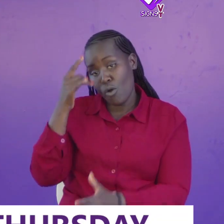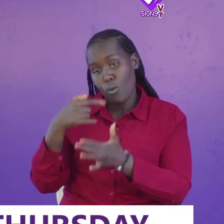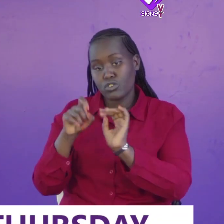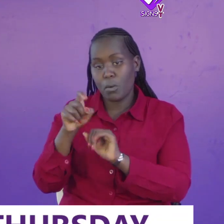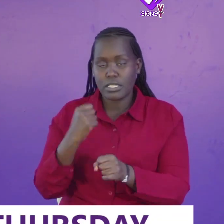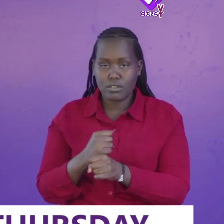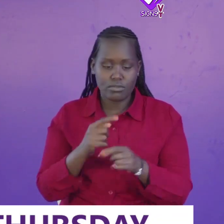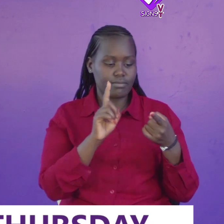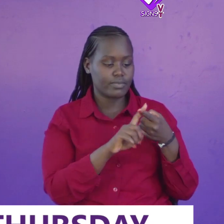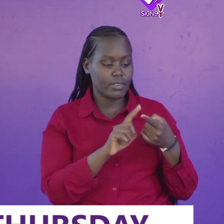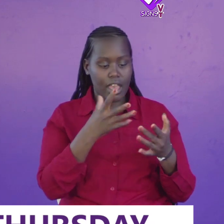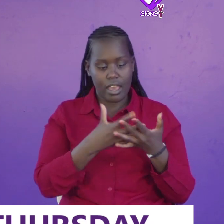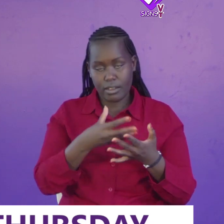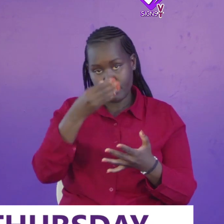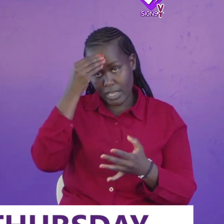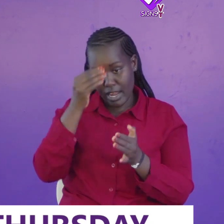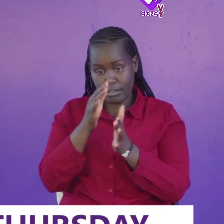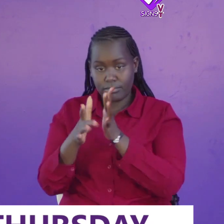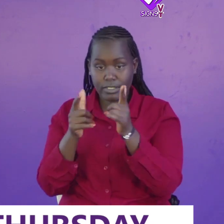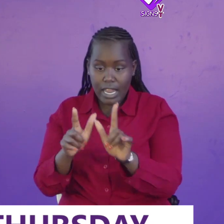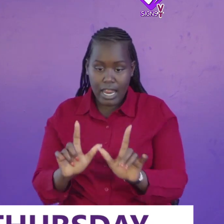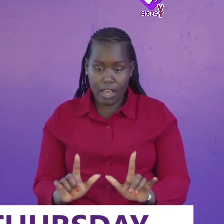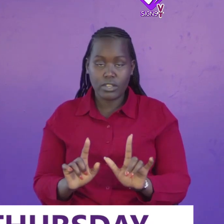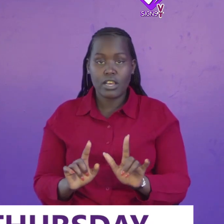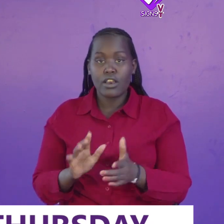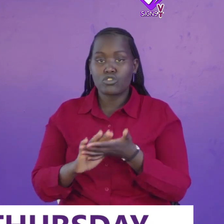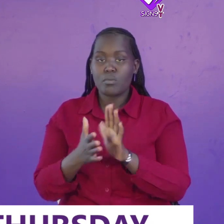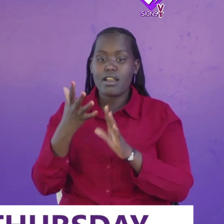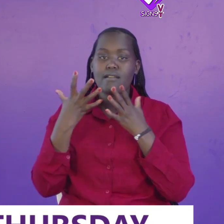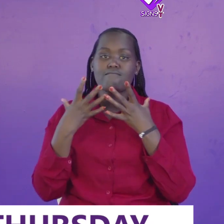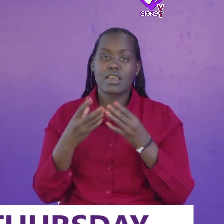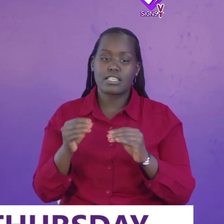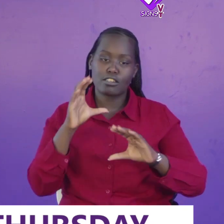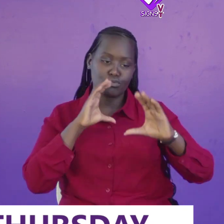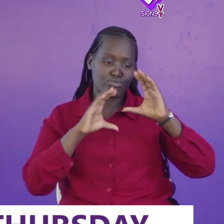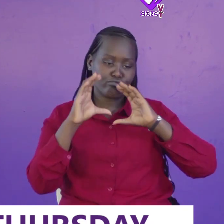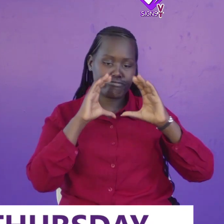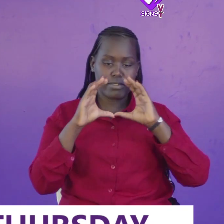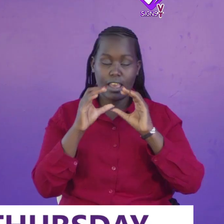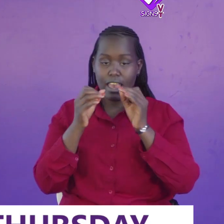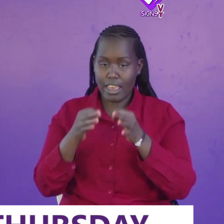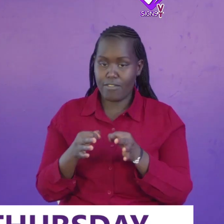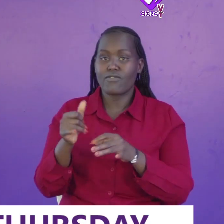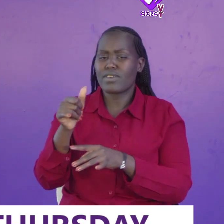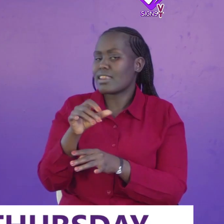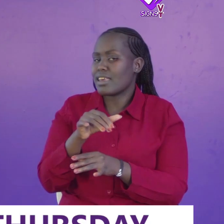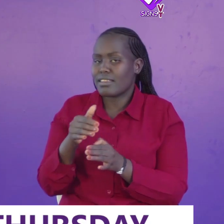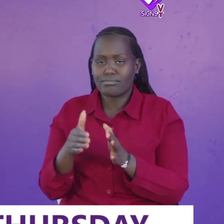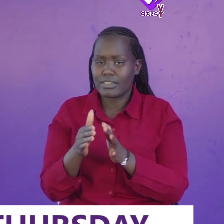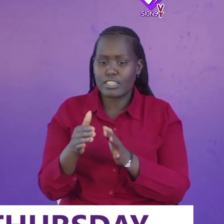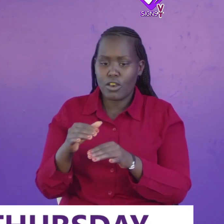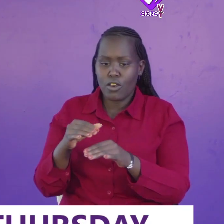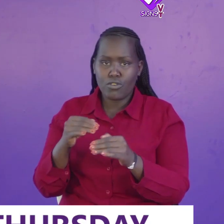Number one, nimesema ni kulearn sign language for it to be easier for you to communicate. If in any case you come across a deaf